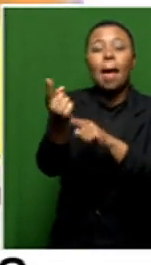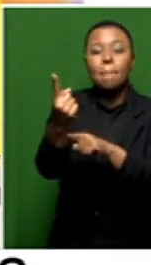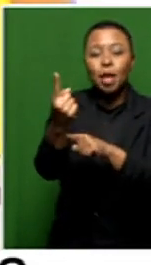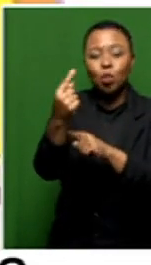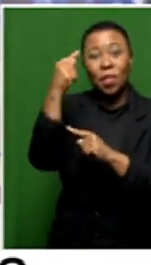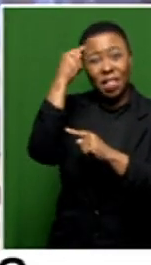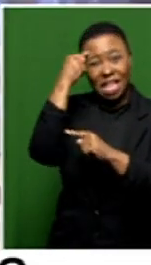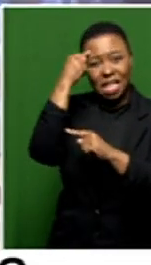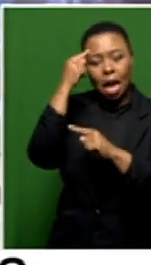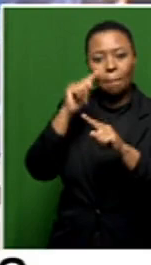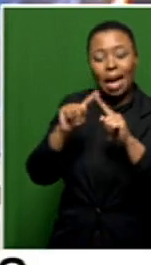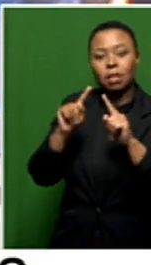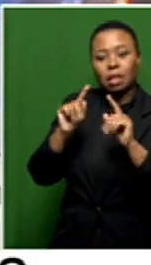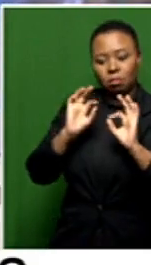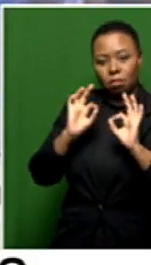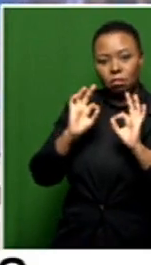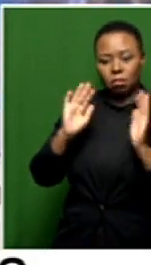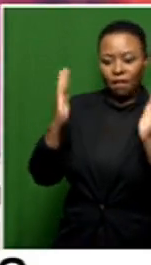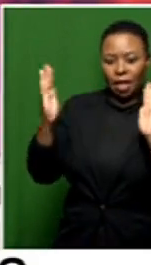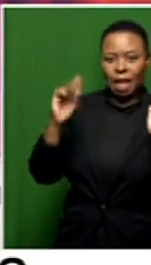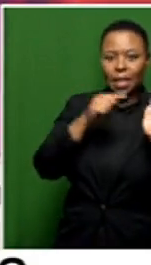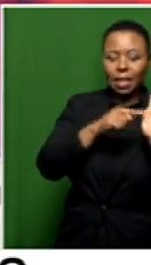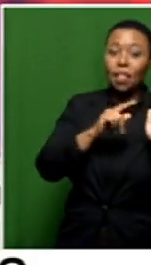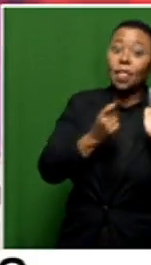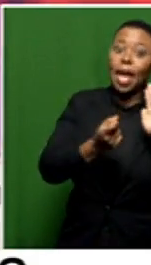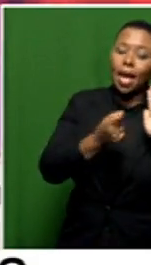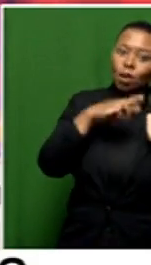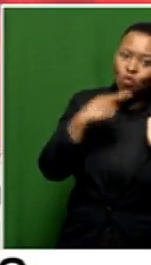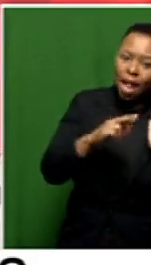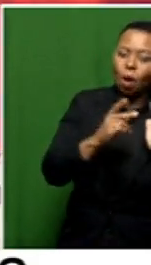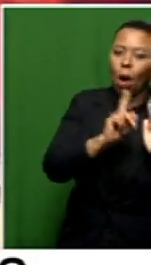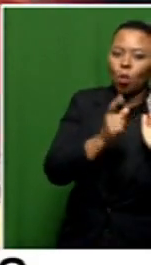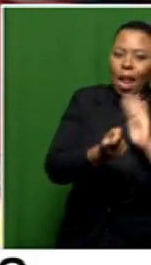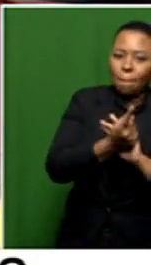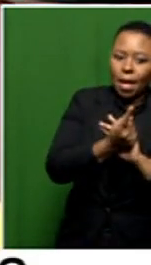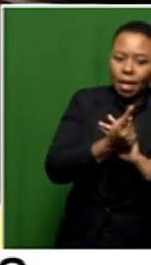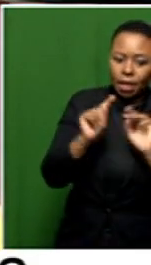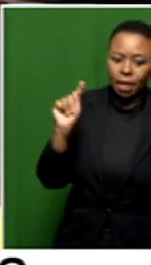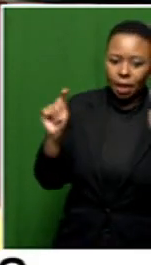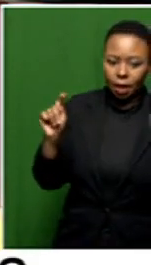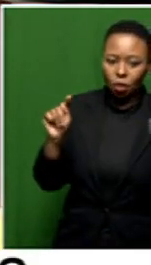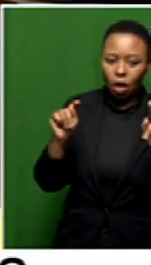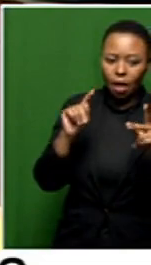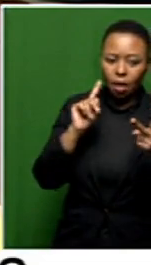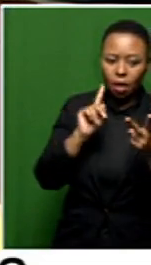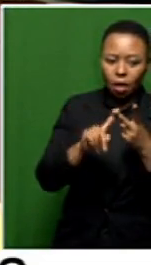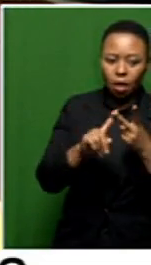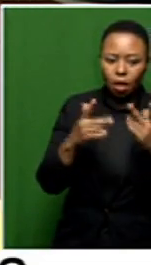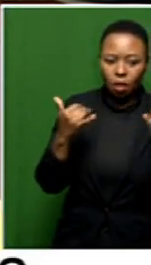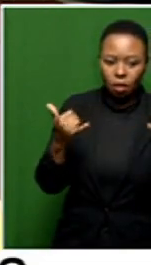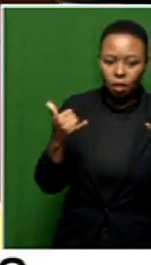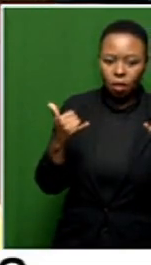election results, what is it that you're hoping to gain from that? I mean, what's the purpose of the juxtaposition from the prediction and as well as